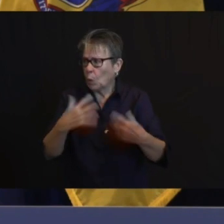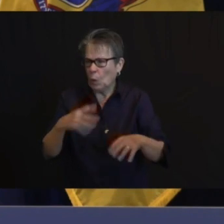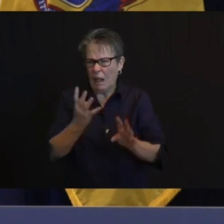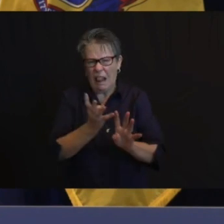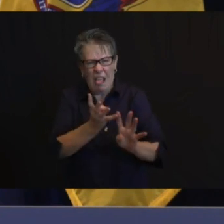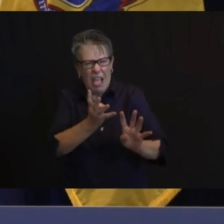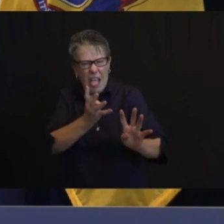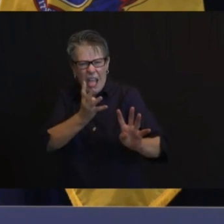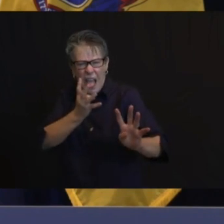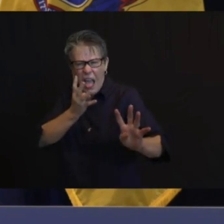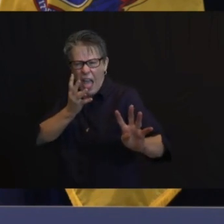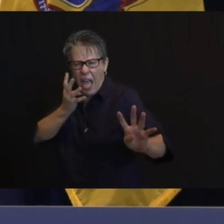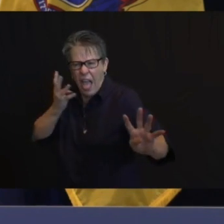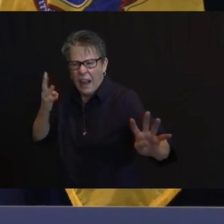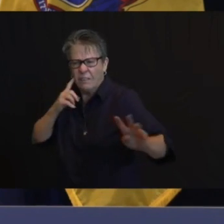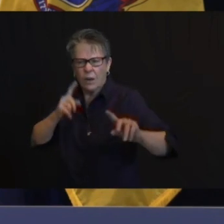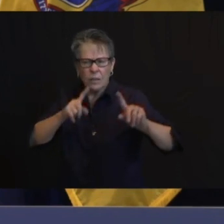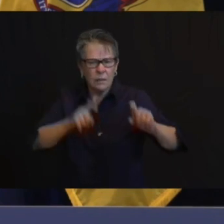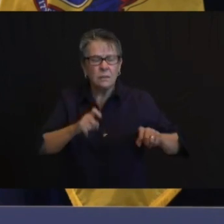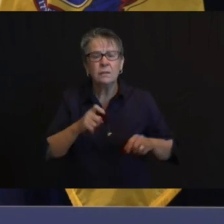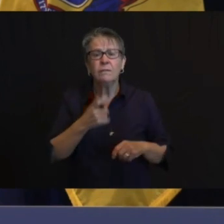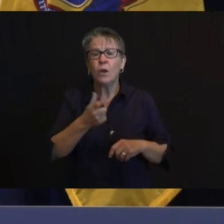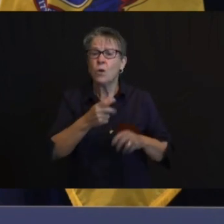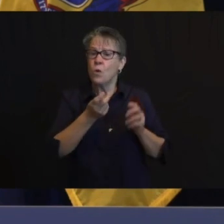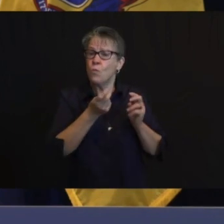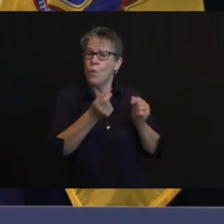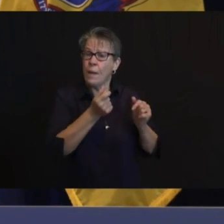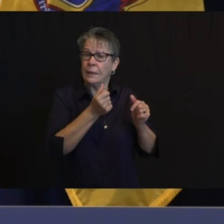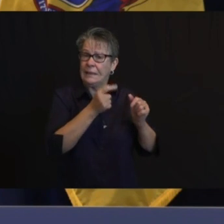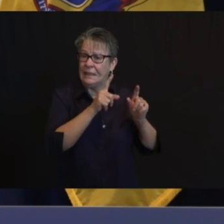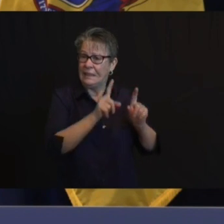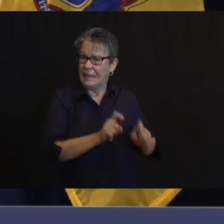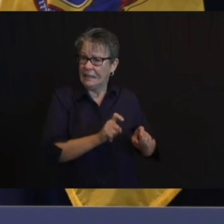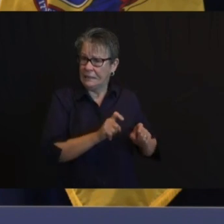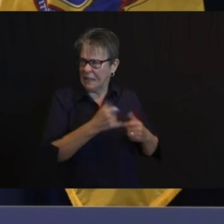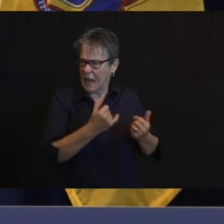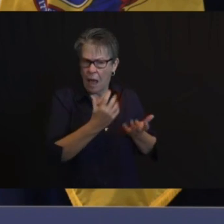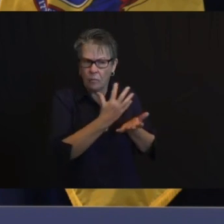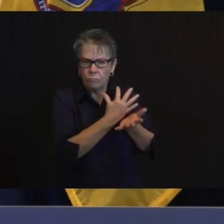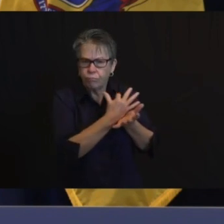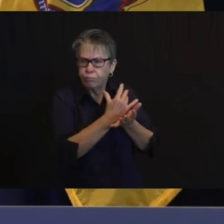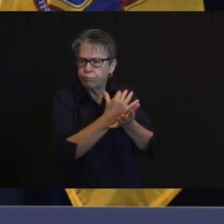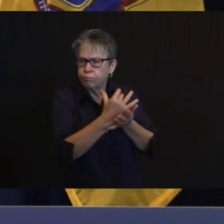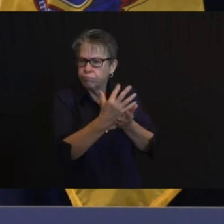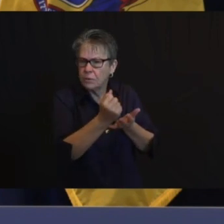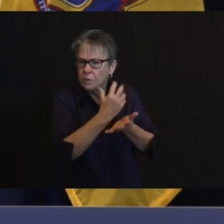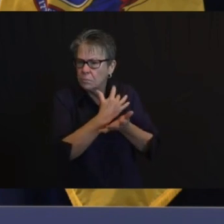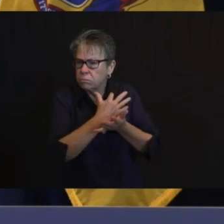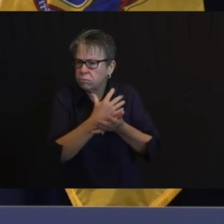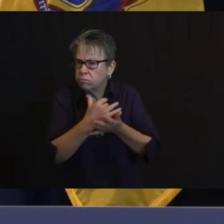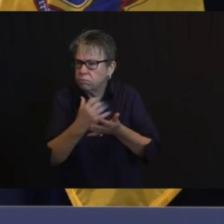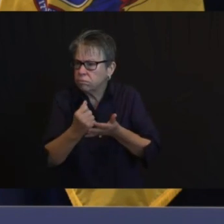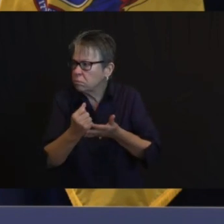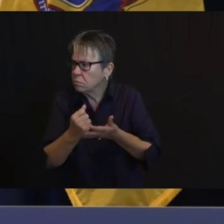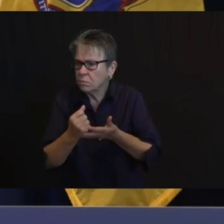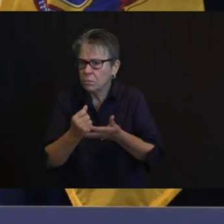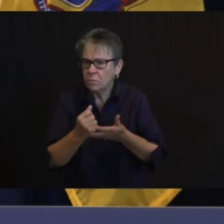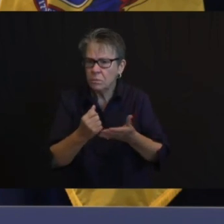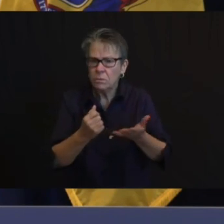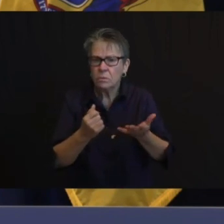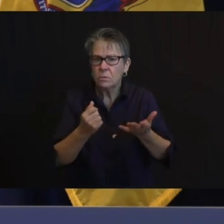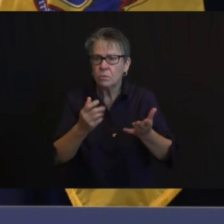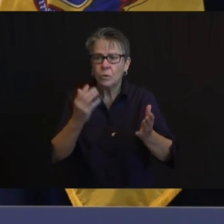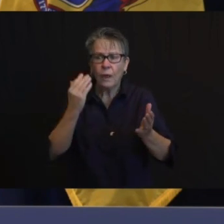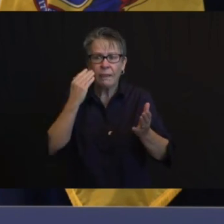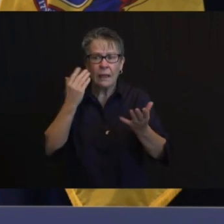rapid tests have been in short supply. Do you believe that the testing situation will ease or get only